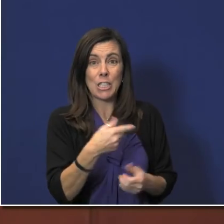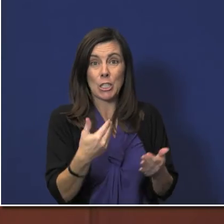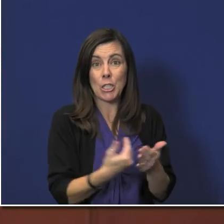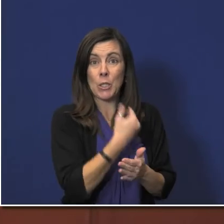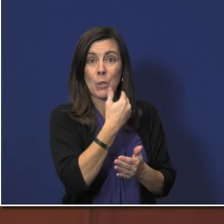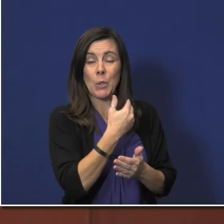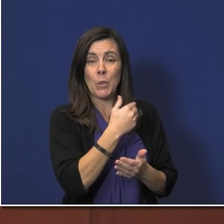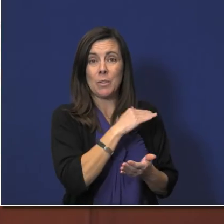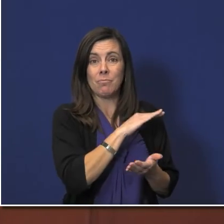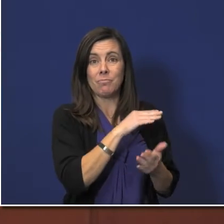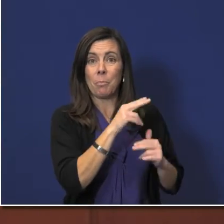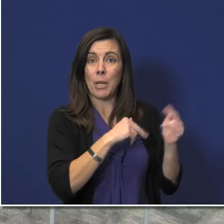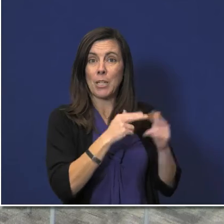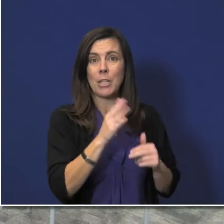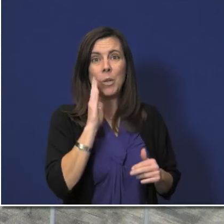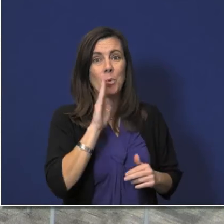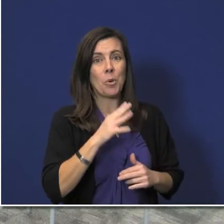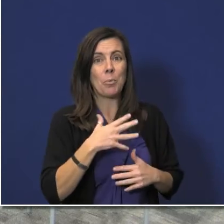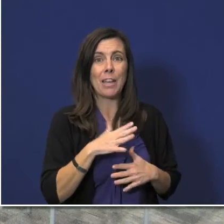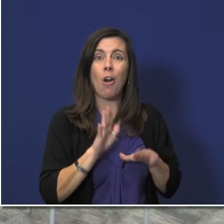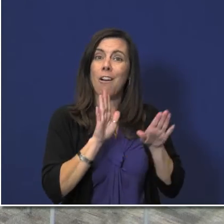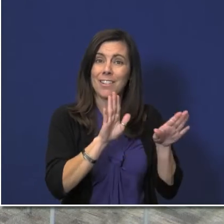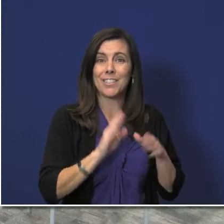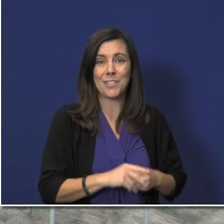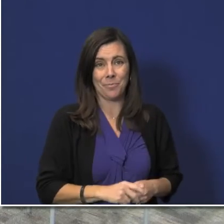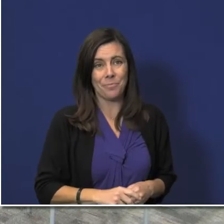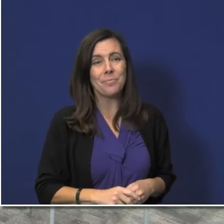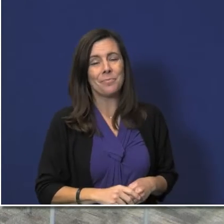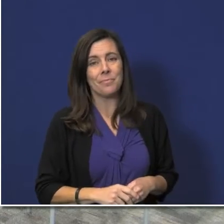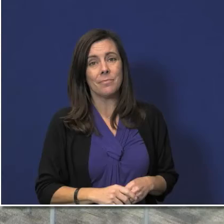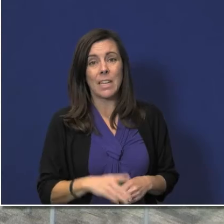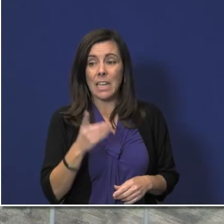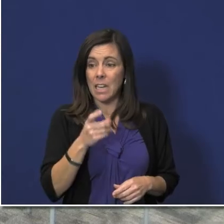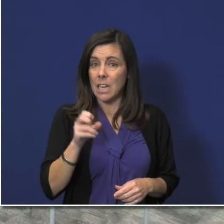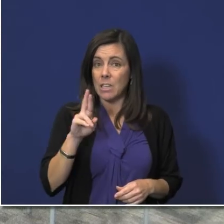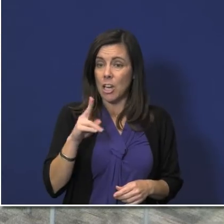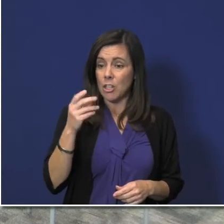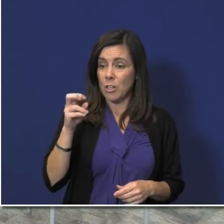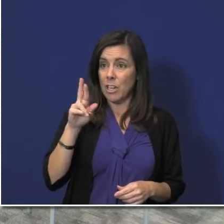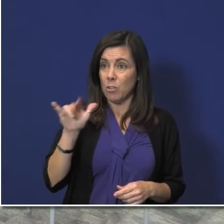very much. Anybody have anything else? Dr. Henry, do you have anything?